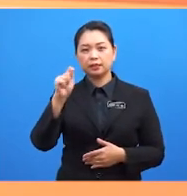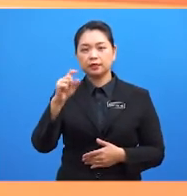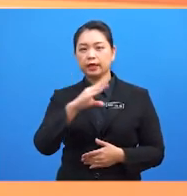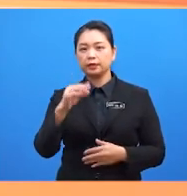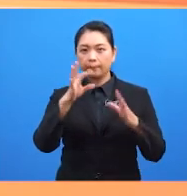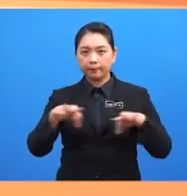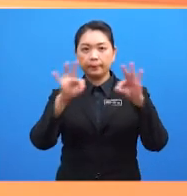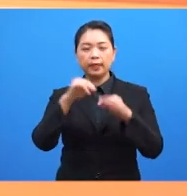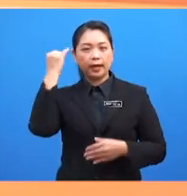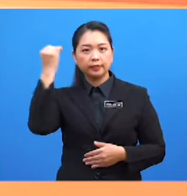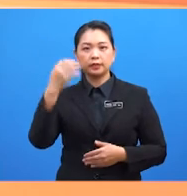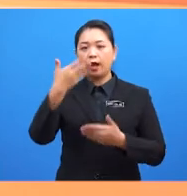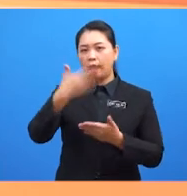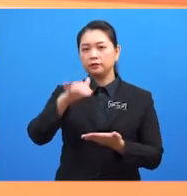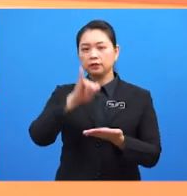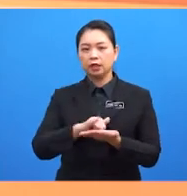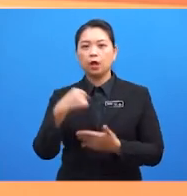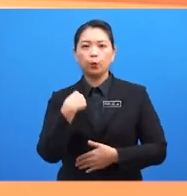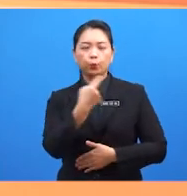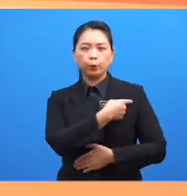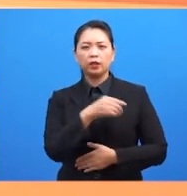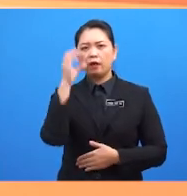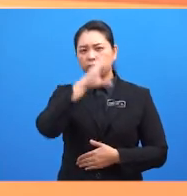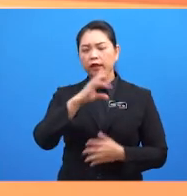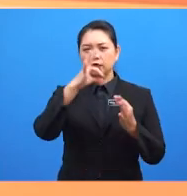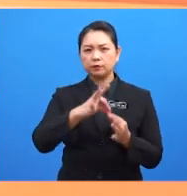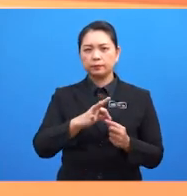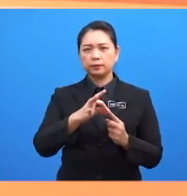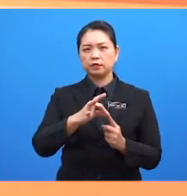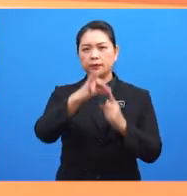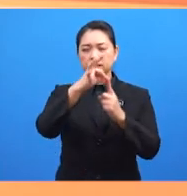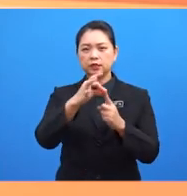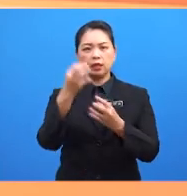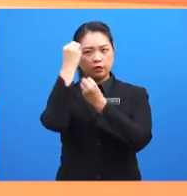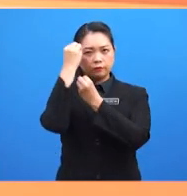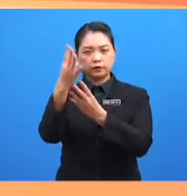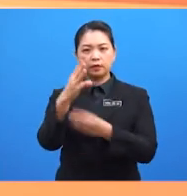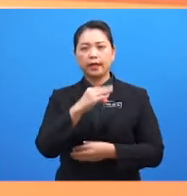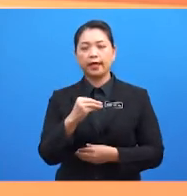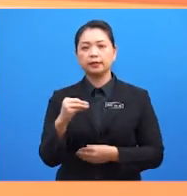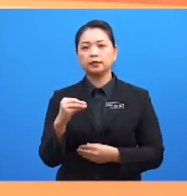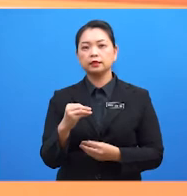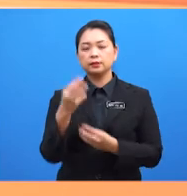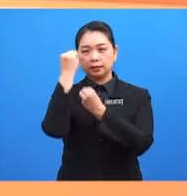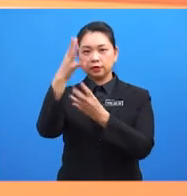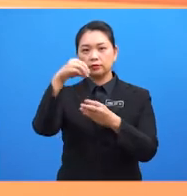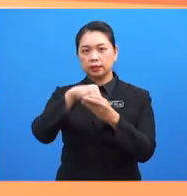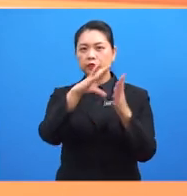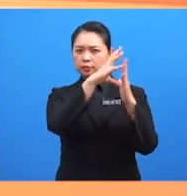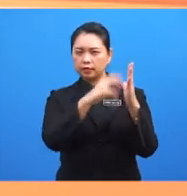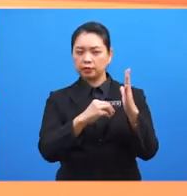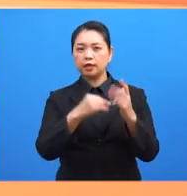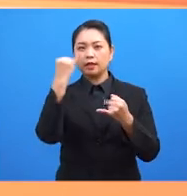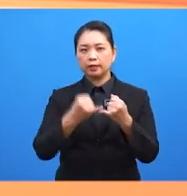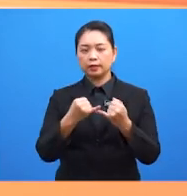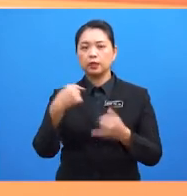paragraph. After that, we find specific information and details from the text. And lastly,